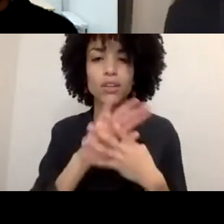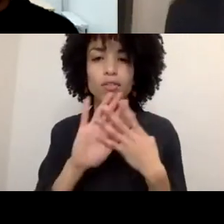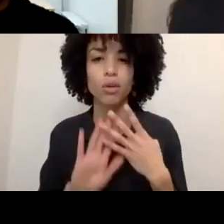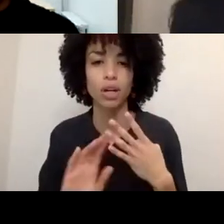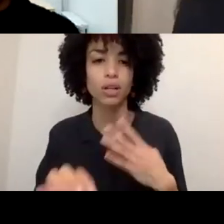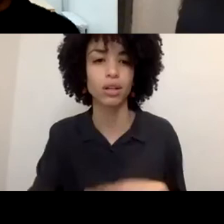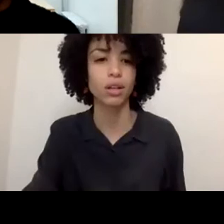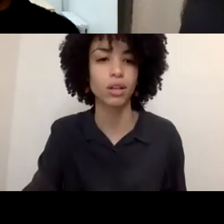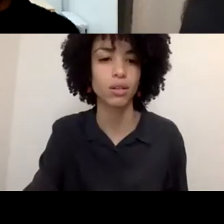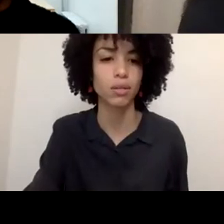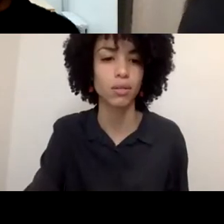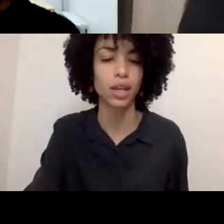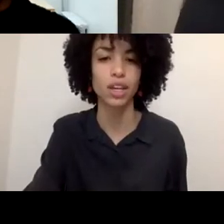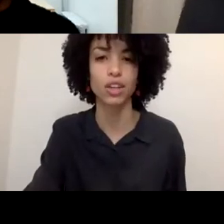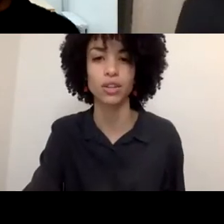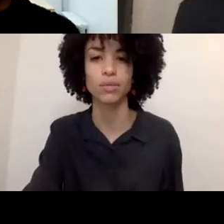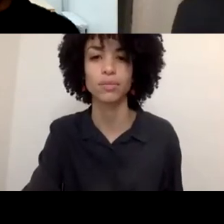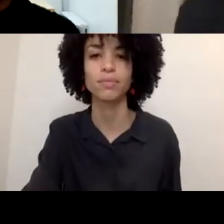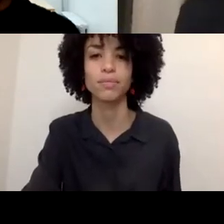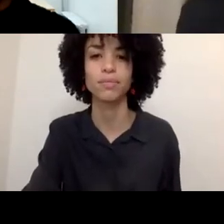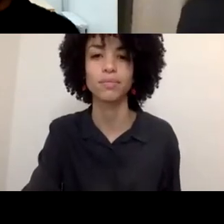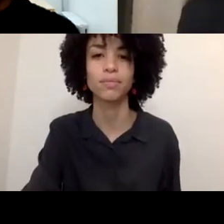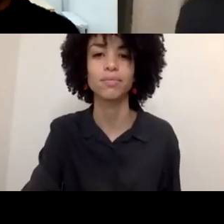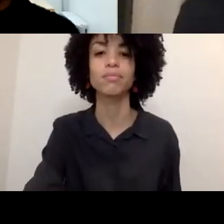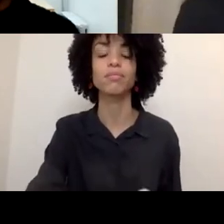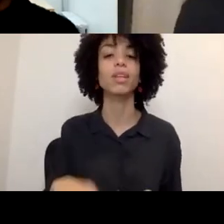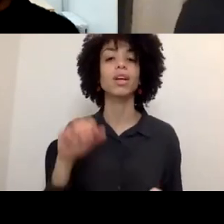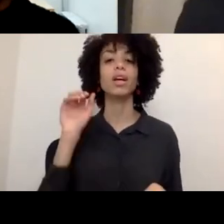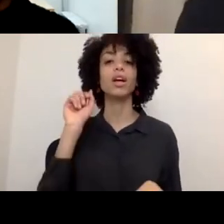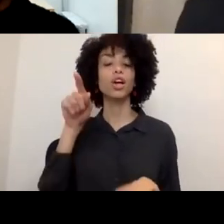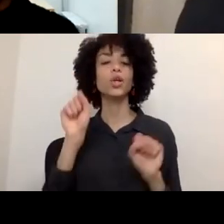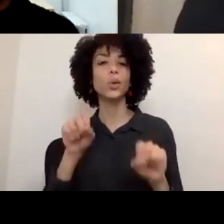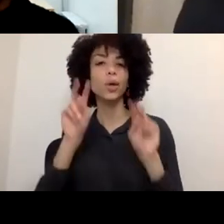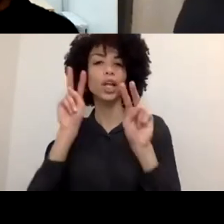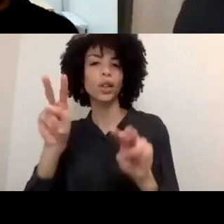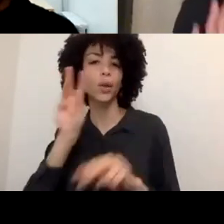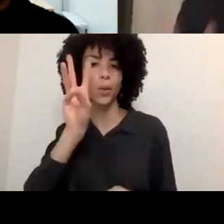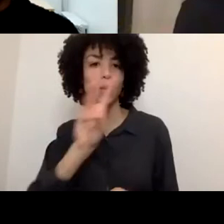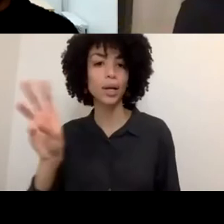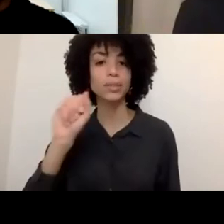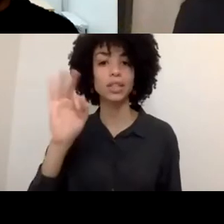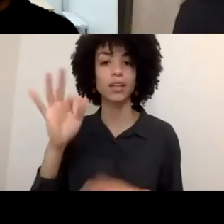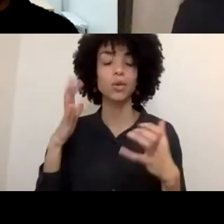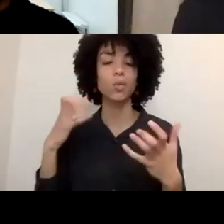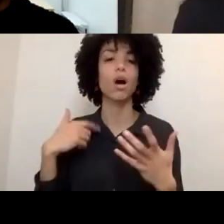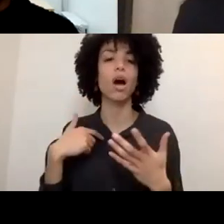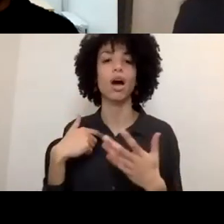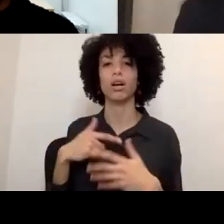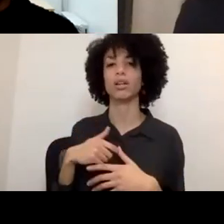you repeat the 4? Oh, people can go to our website if they want to, actually. We'll just direct you there